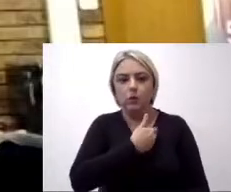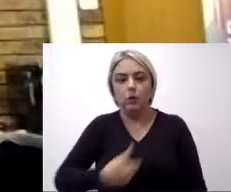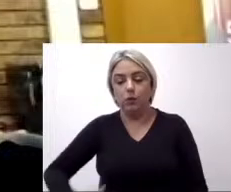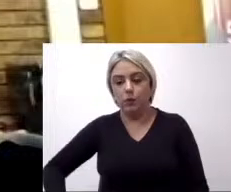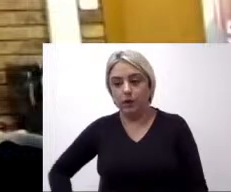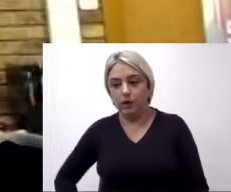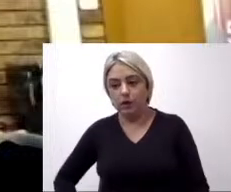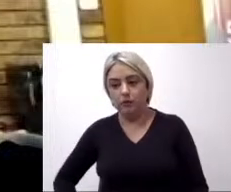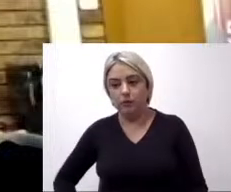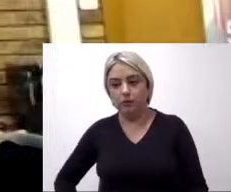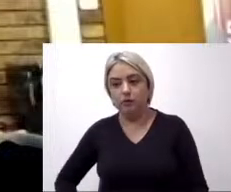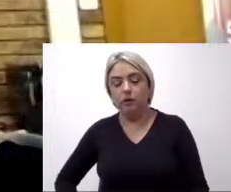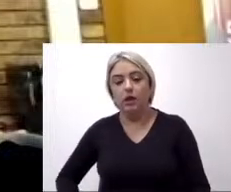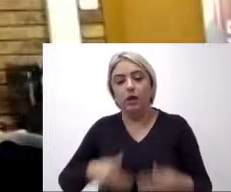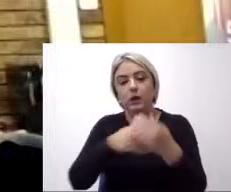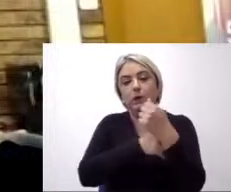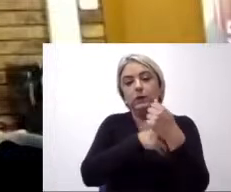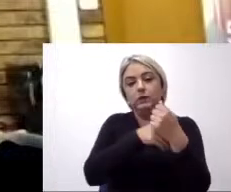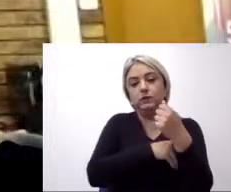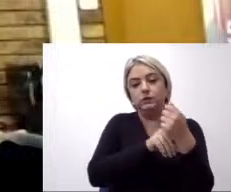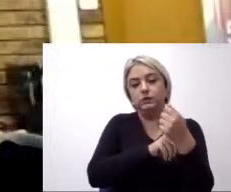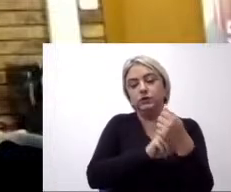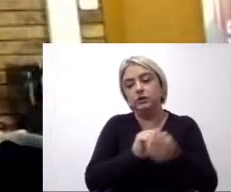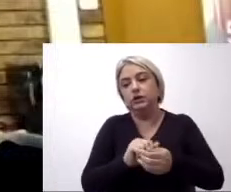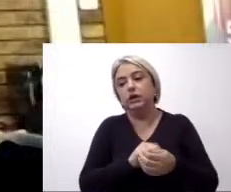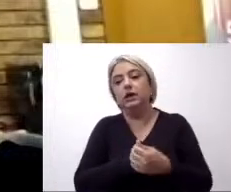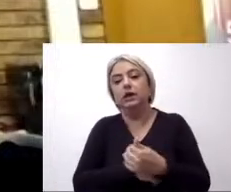the fact to give license on Total.